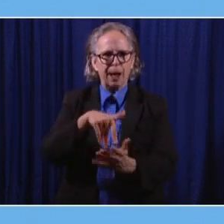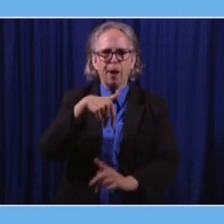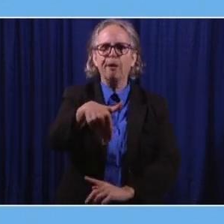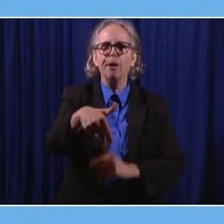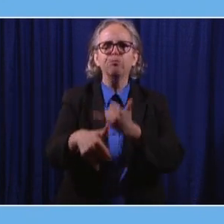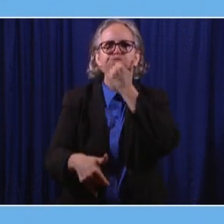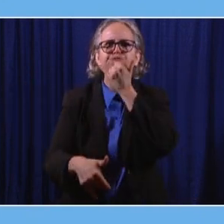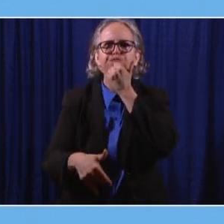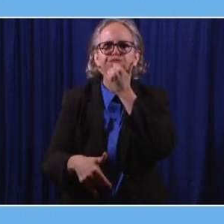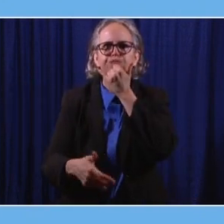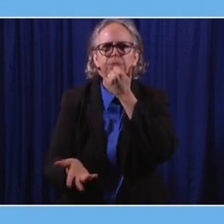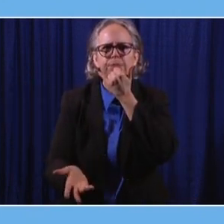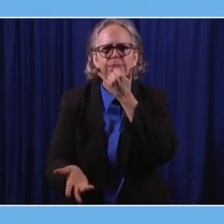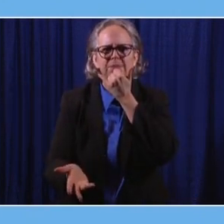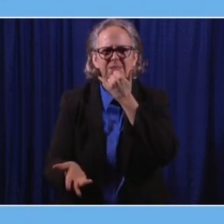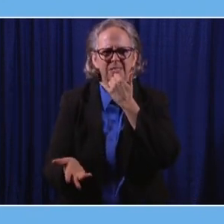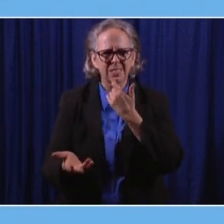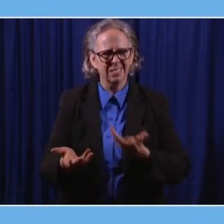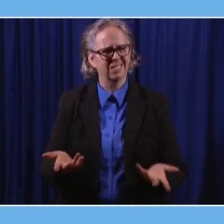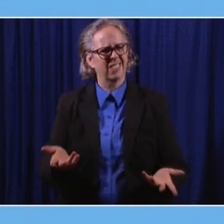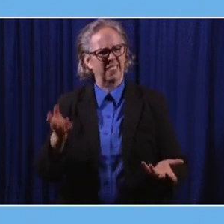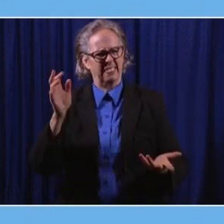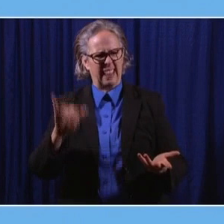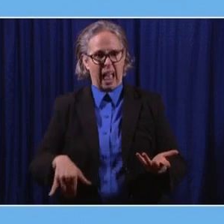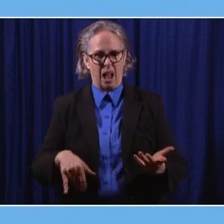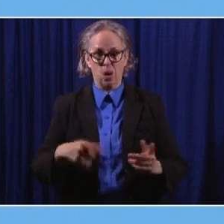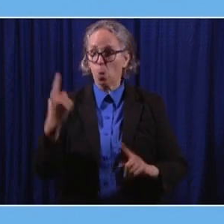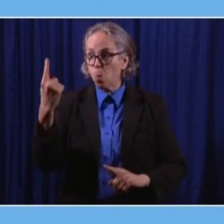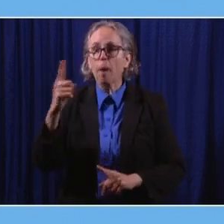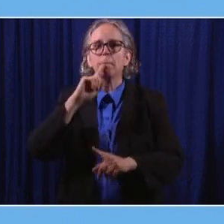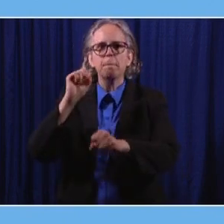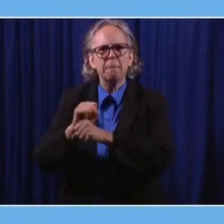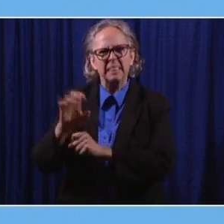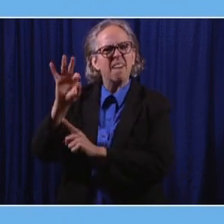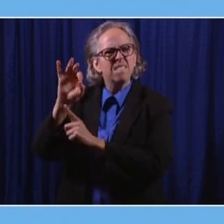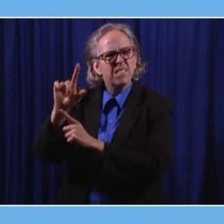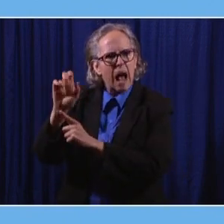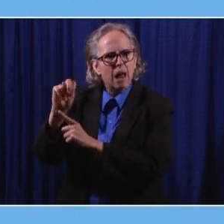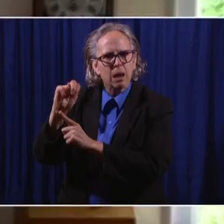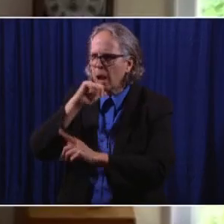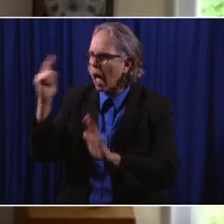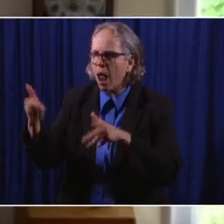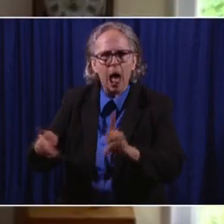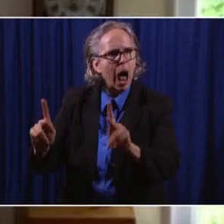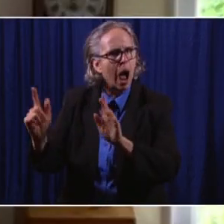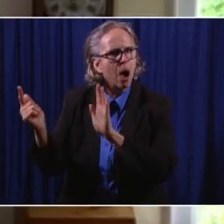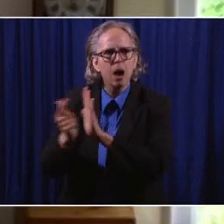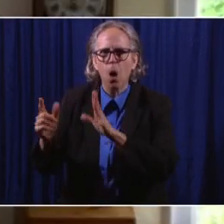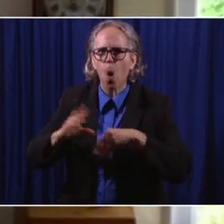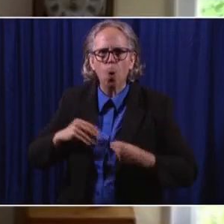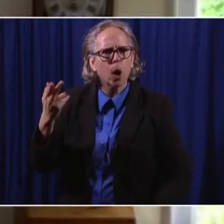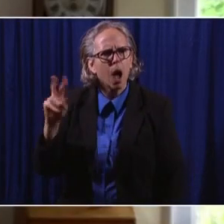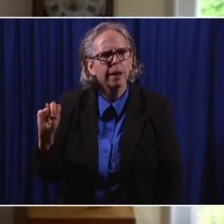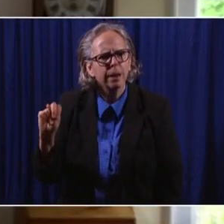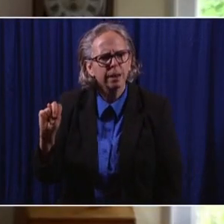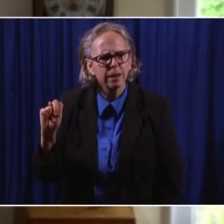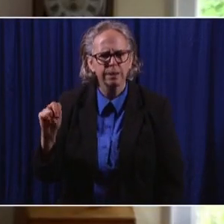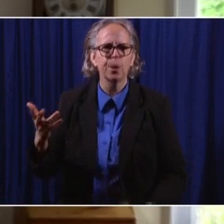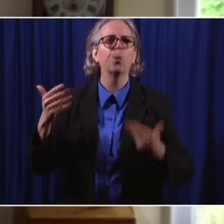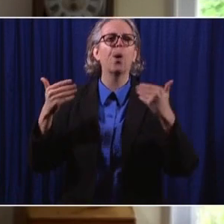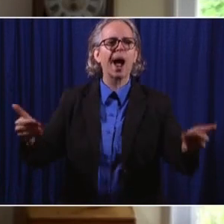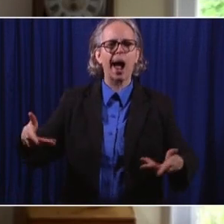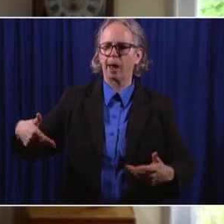gun. He had allegedly had a gun. He allegedly used that gun. And now another child is dead, another Ohio child.